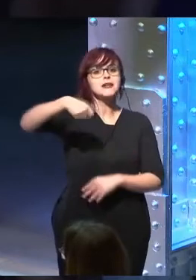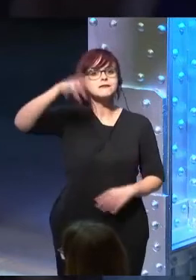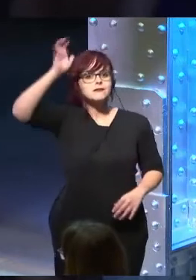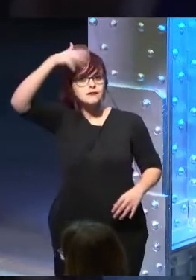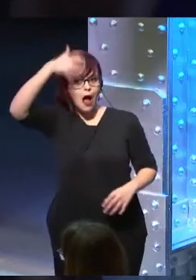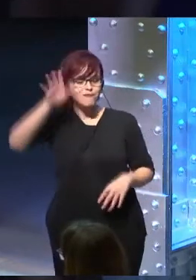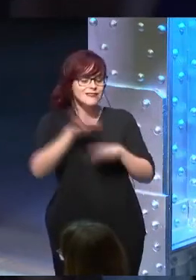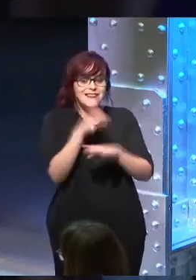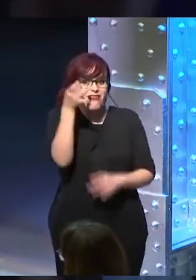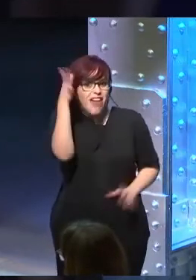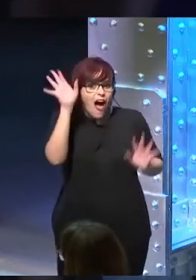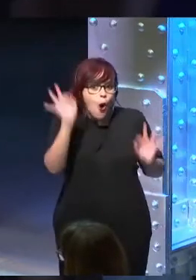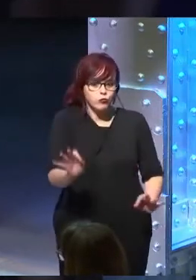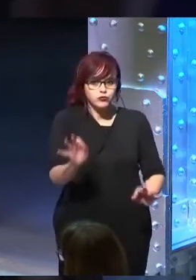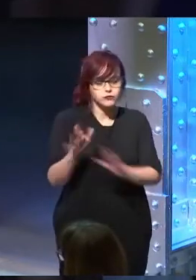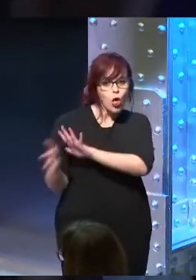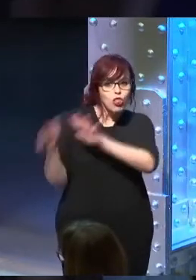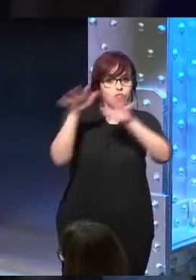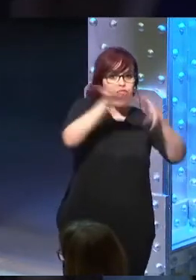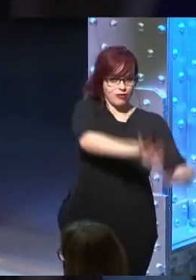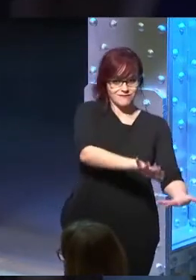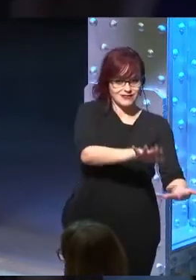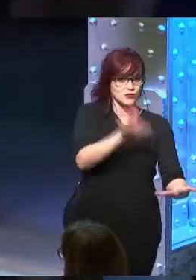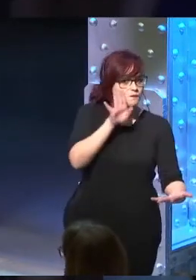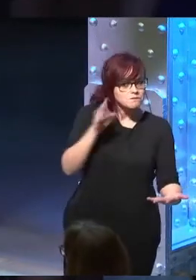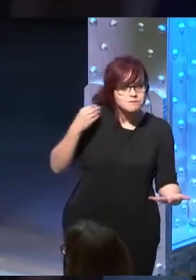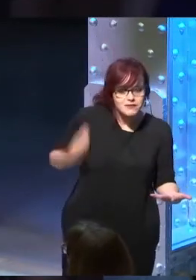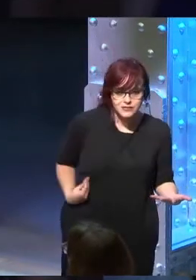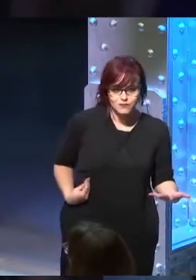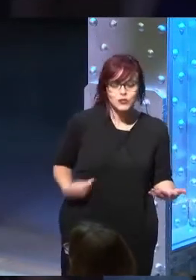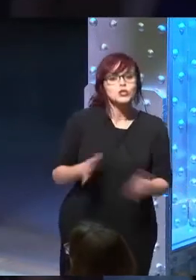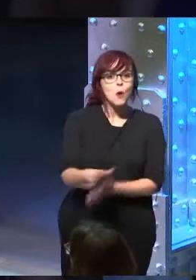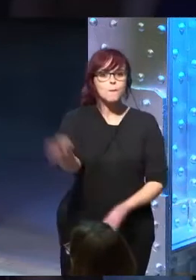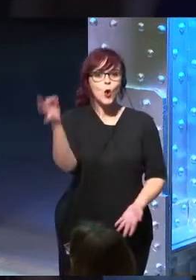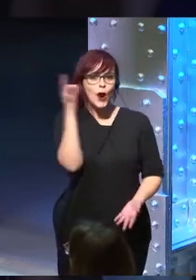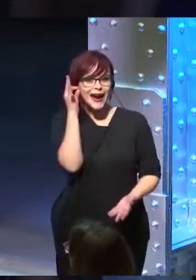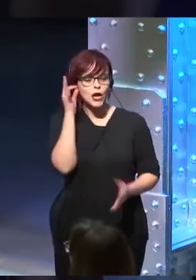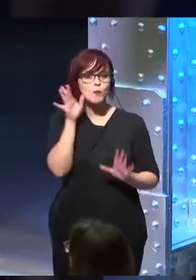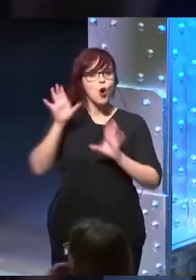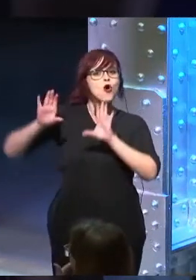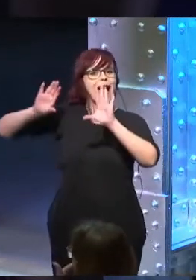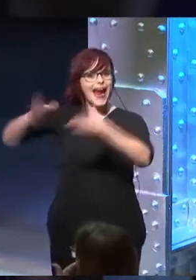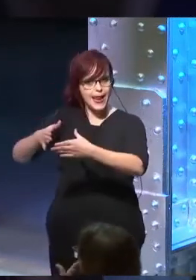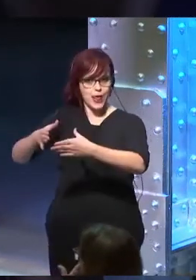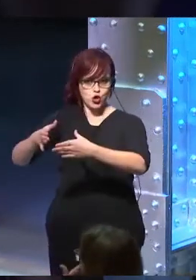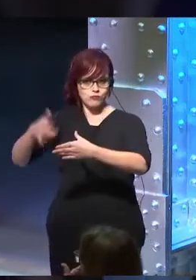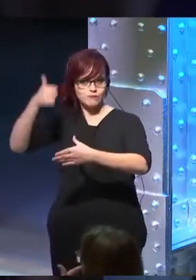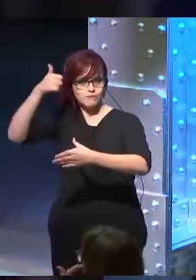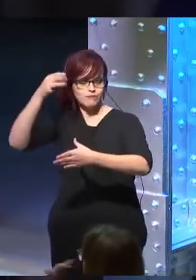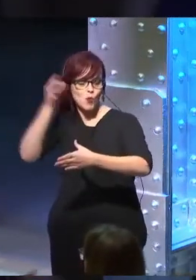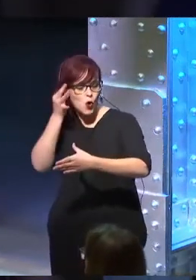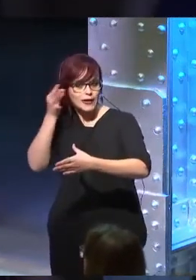On those terms, women as a gender, not as some individuals, but women as a gender are, in my view, by